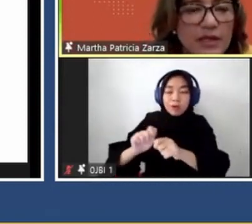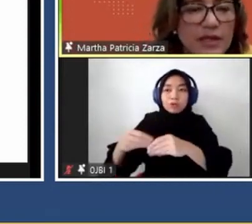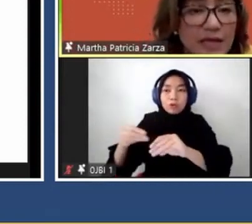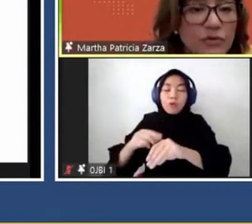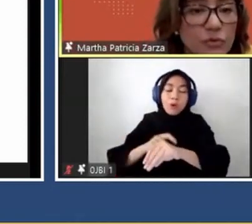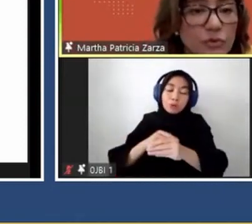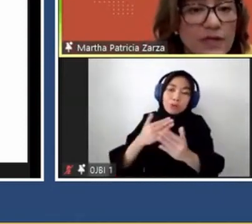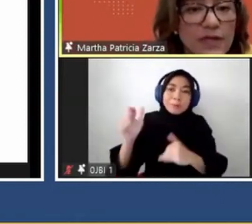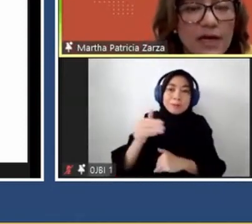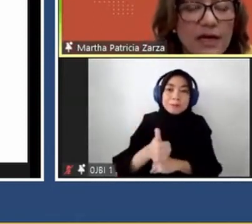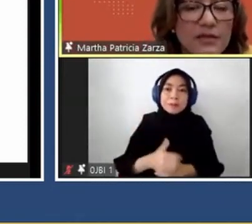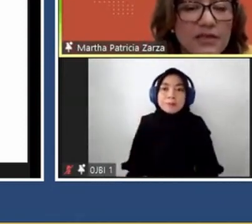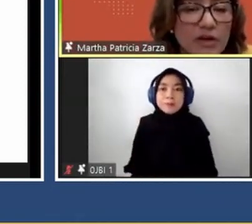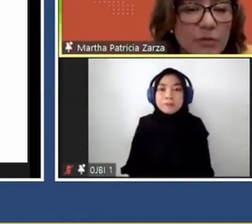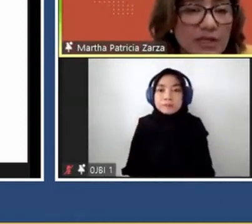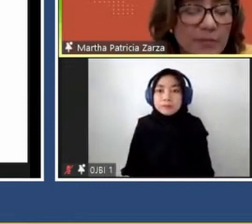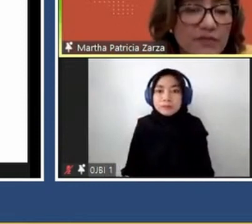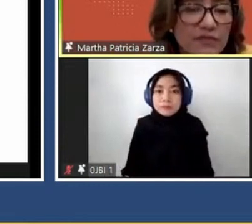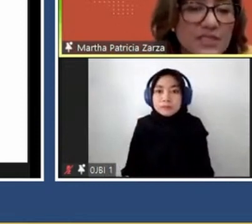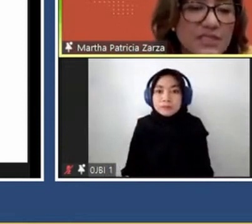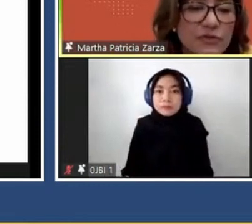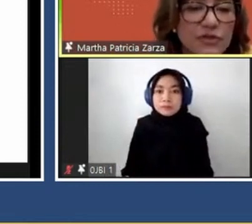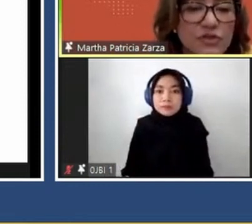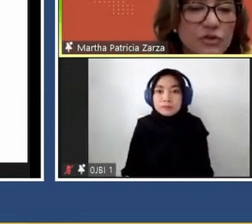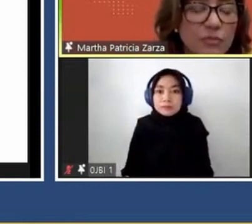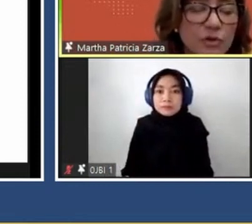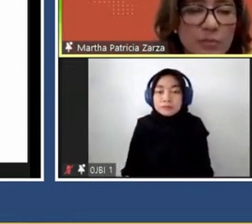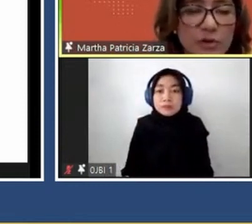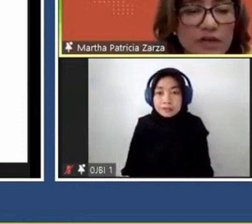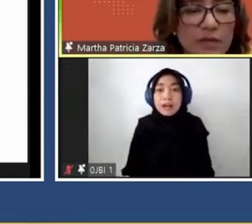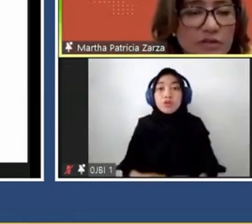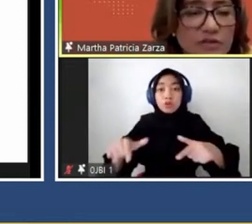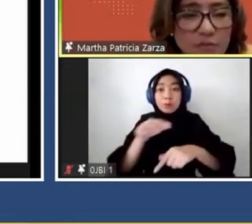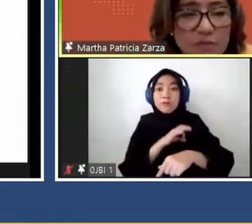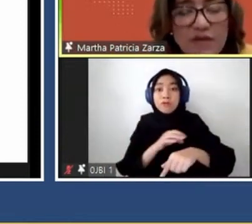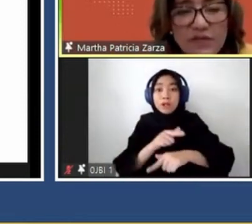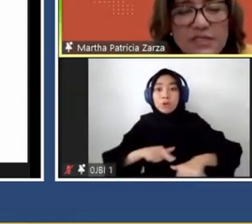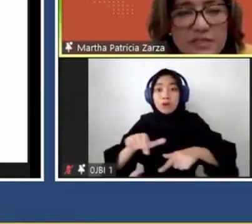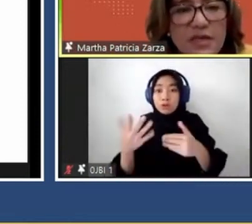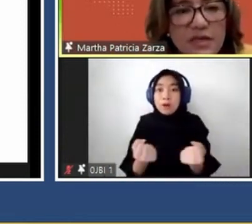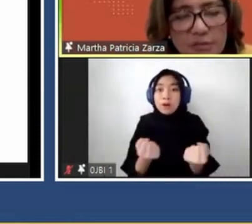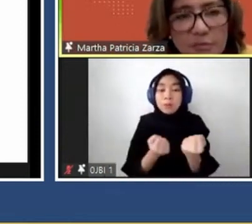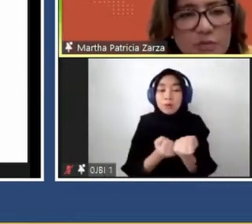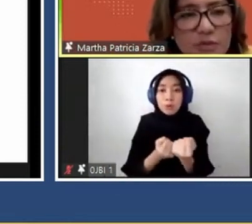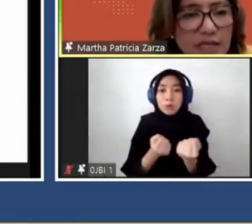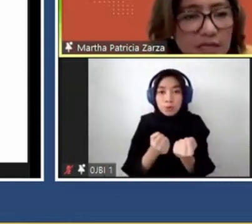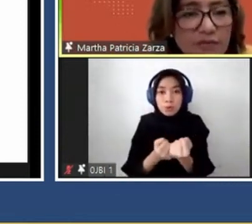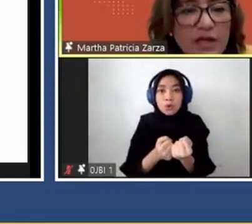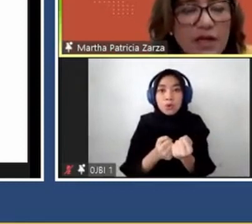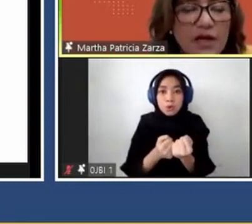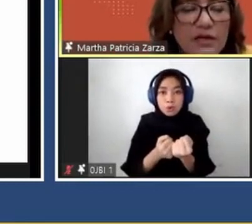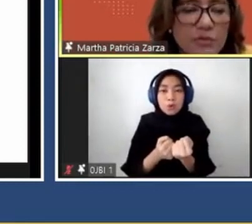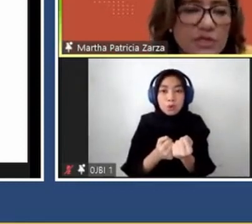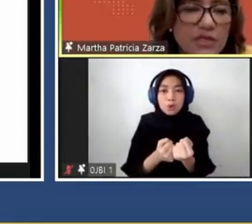women like to do. And the environmental benefits is a contribution to Monarch Butterfly Biosphere Reserve that is in the place where they